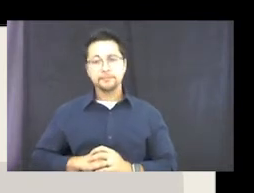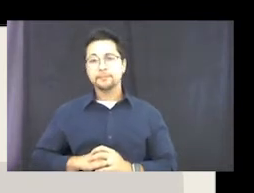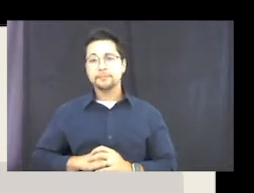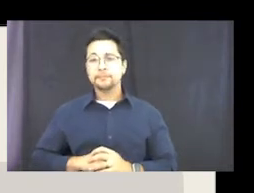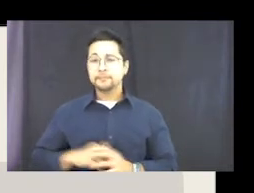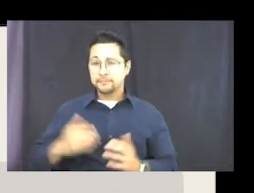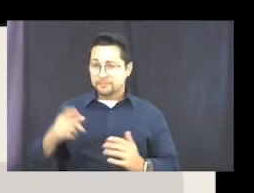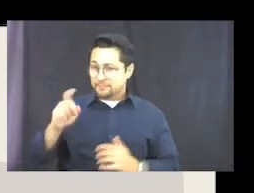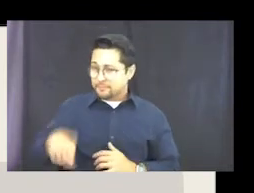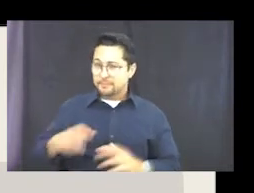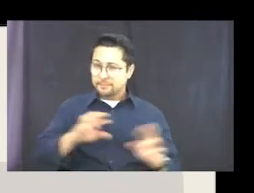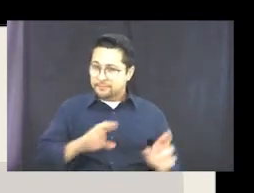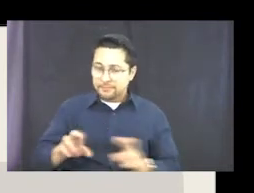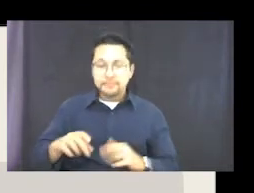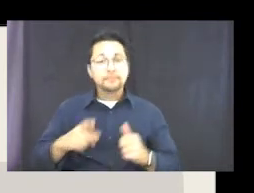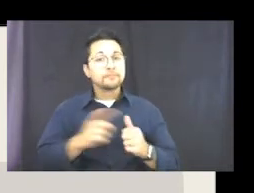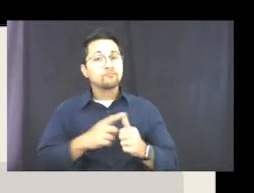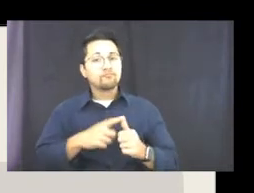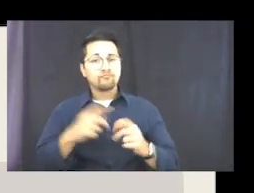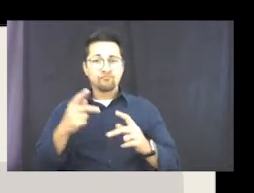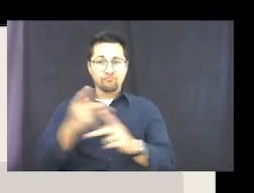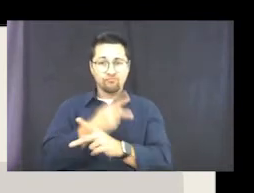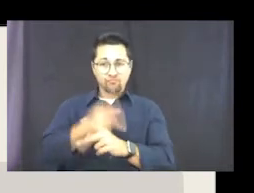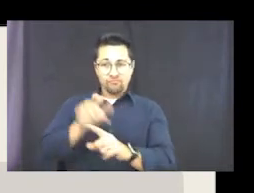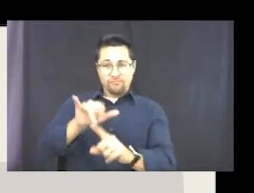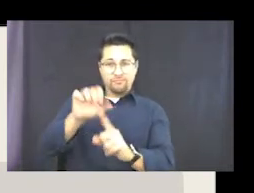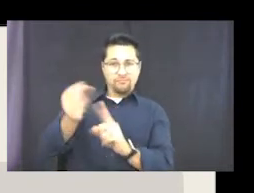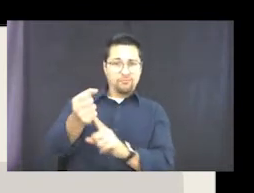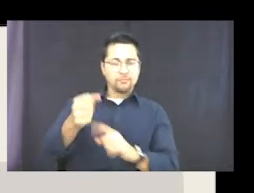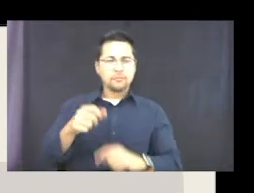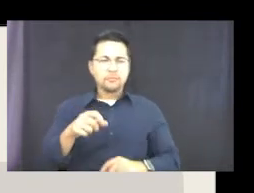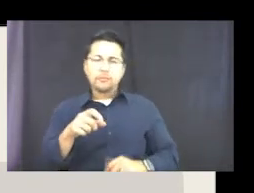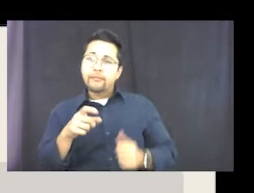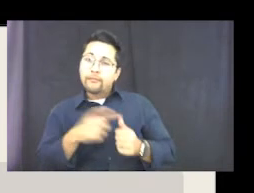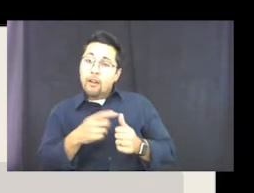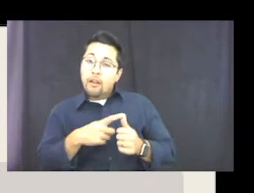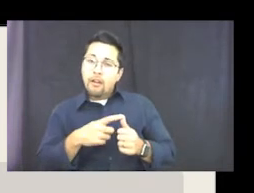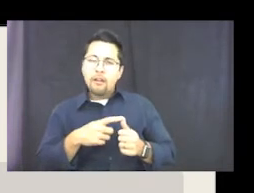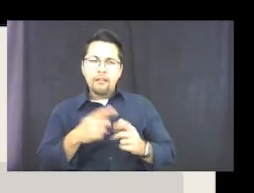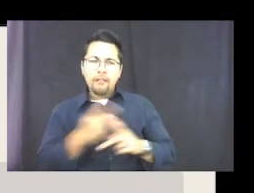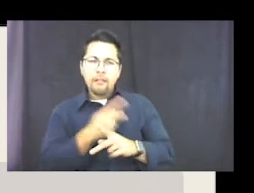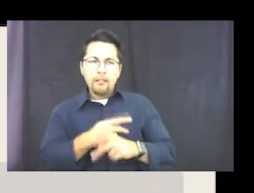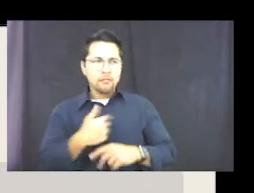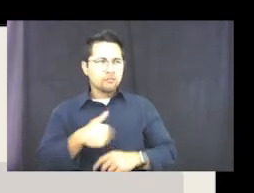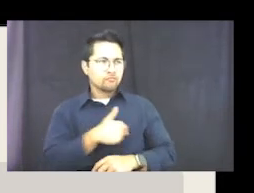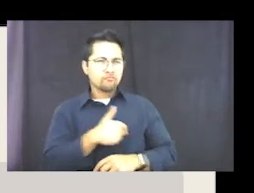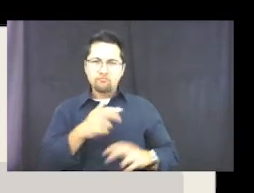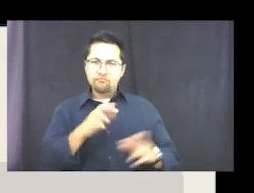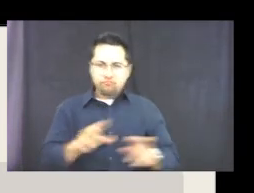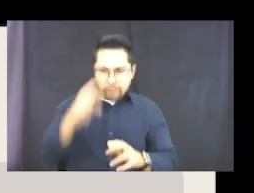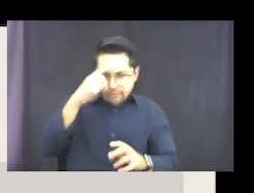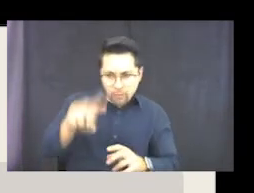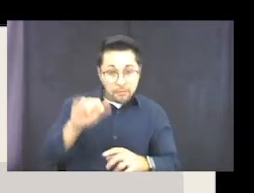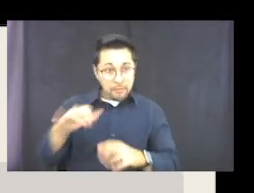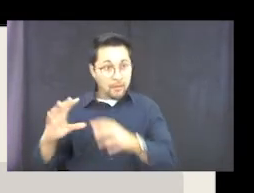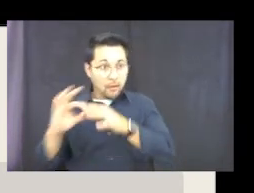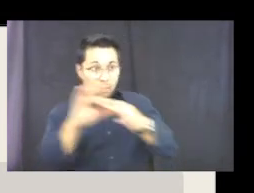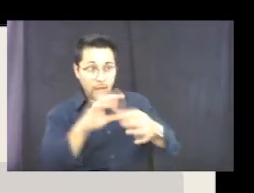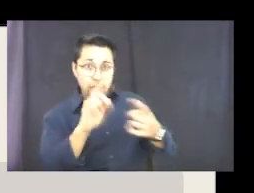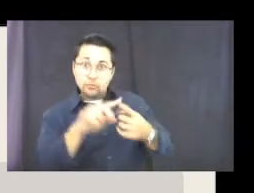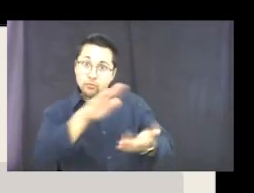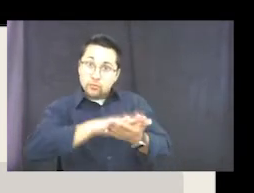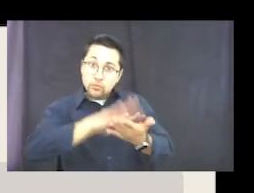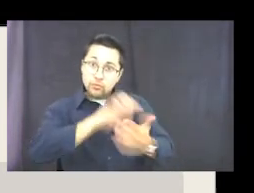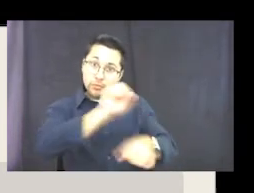You have to prepare. First, you have to determine the situation. To do this, you need to ask yourself, what am I preparing for? Is my goal related to a school